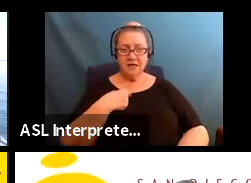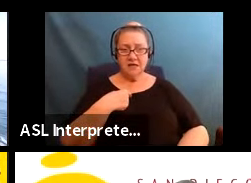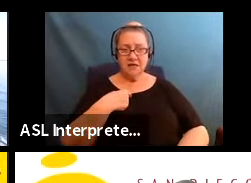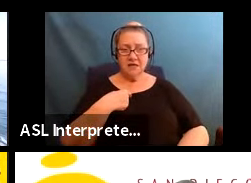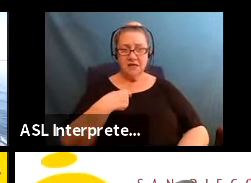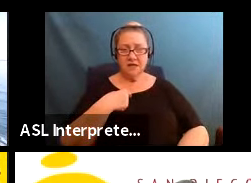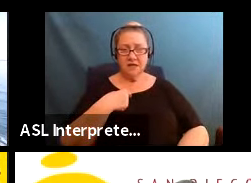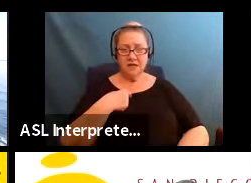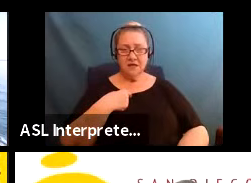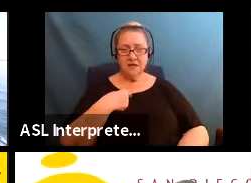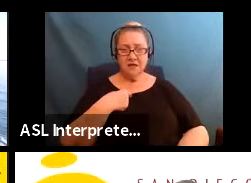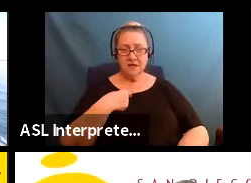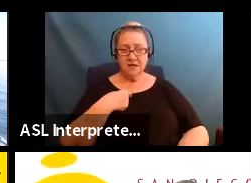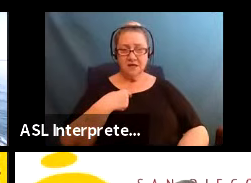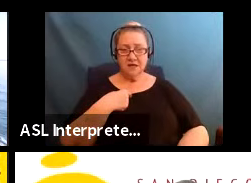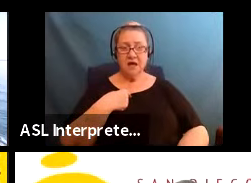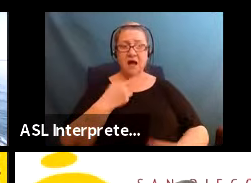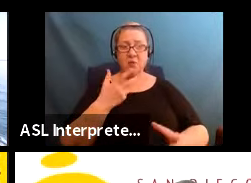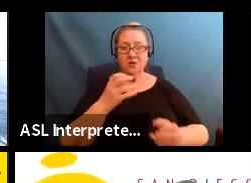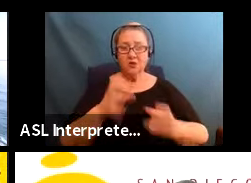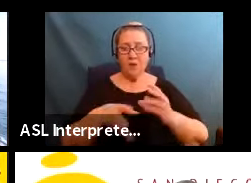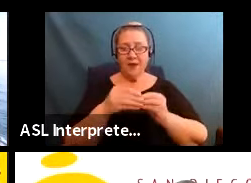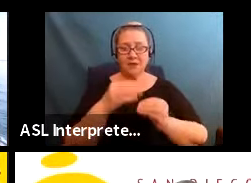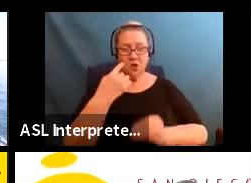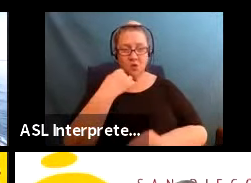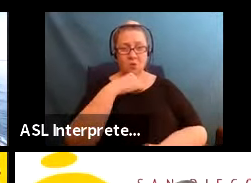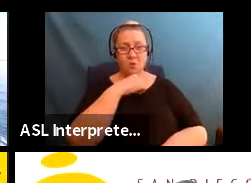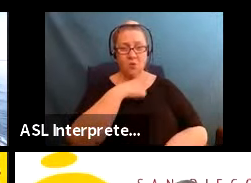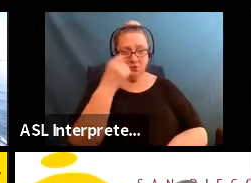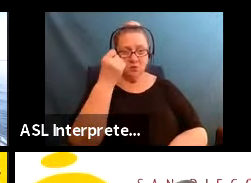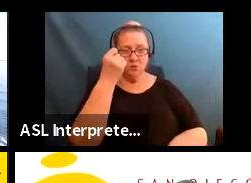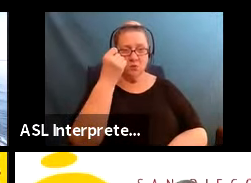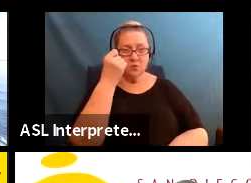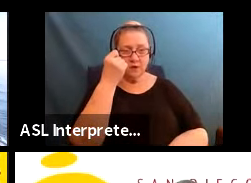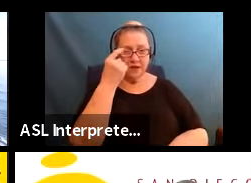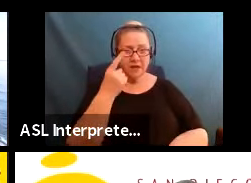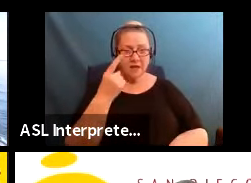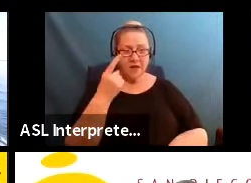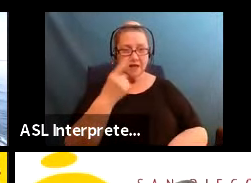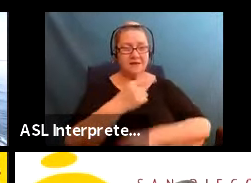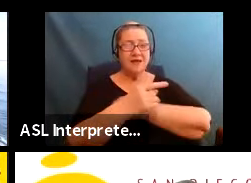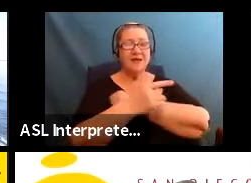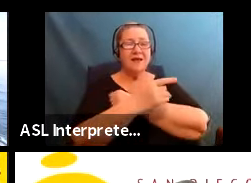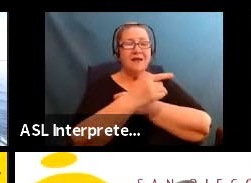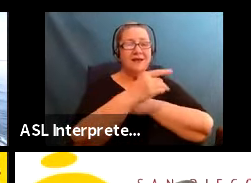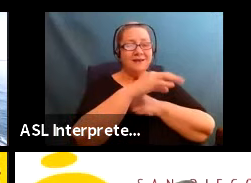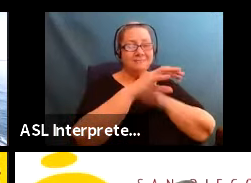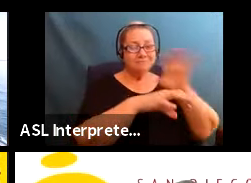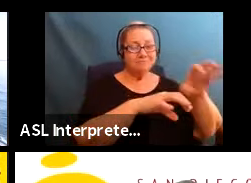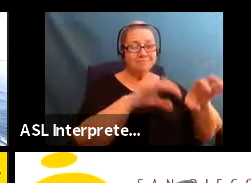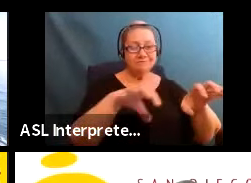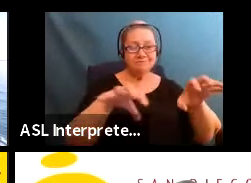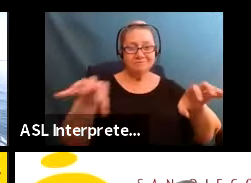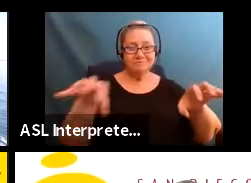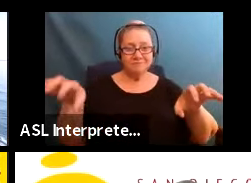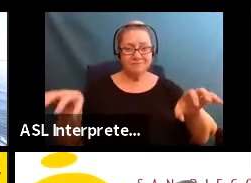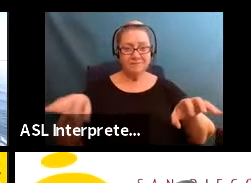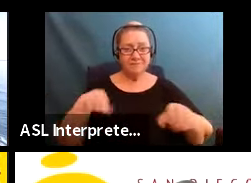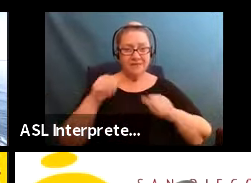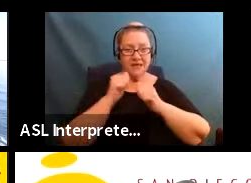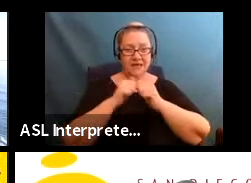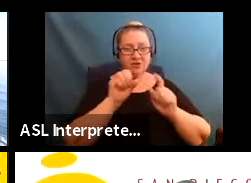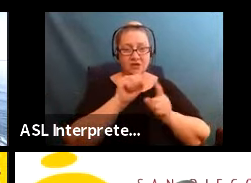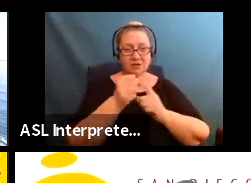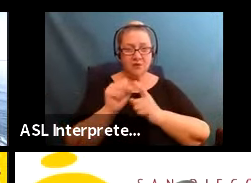but we realize that also the county by county situation may be different, and so this